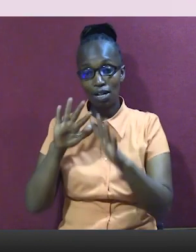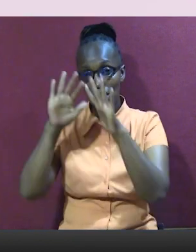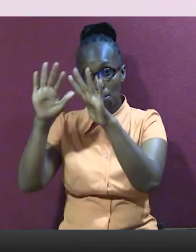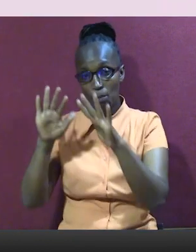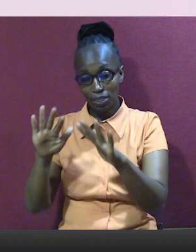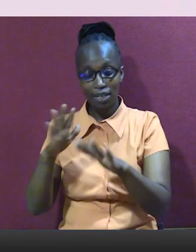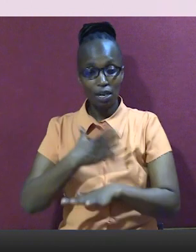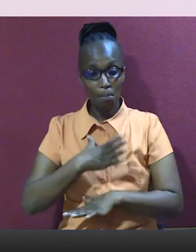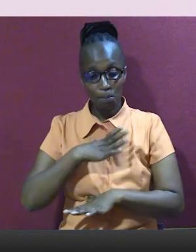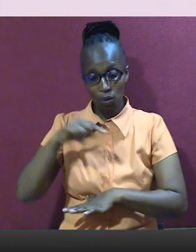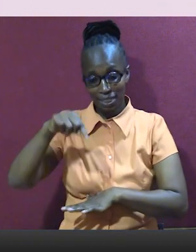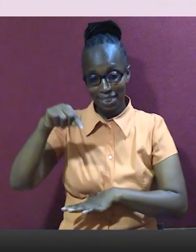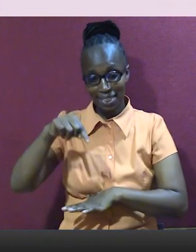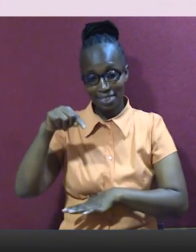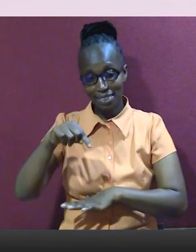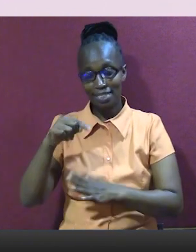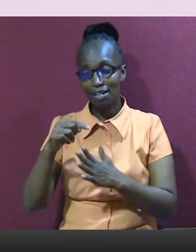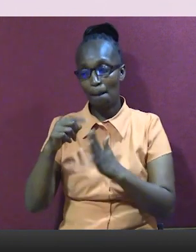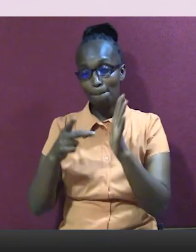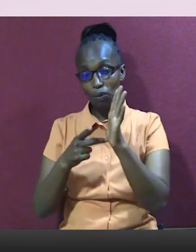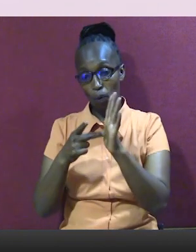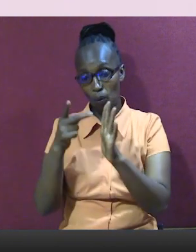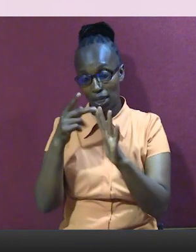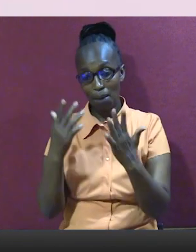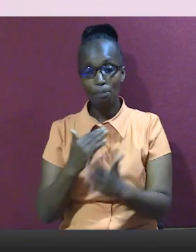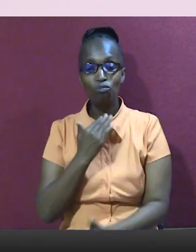You are a critical pillar in this intervention.